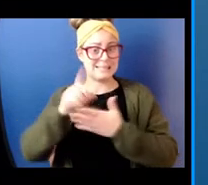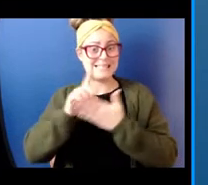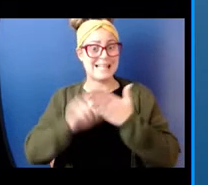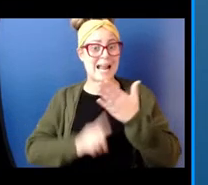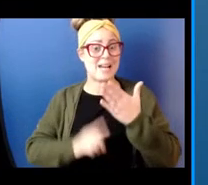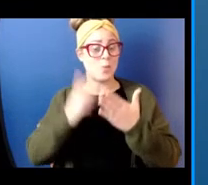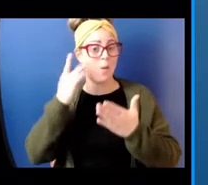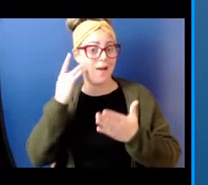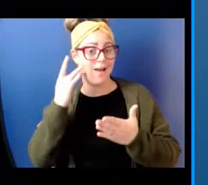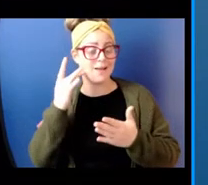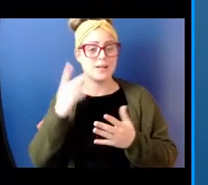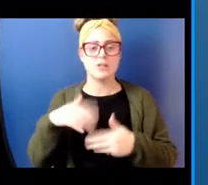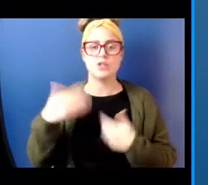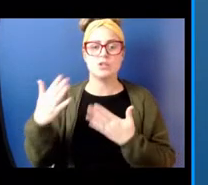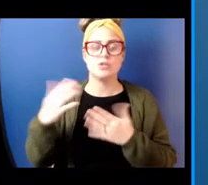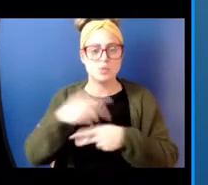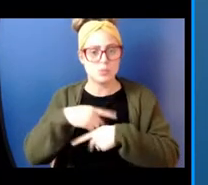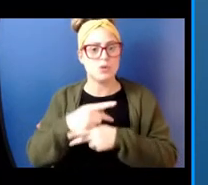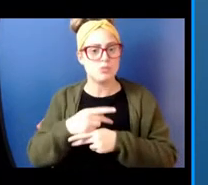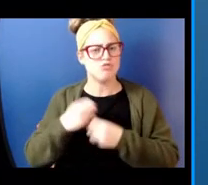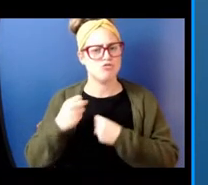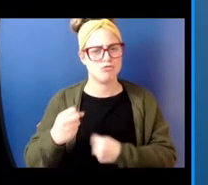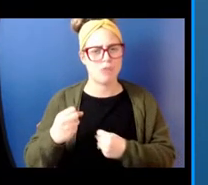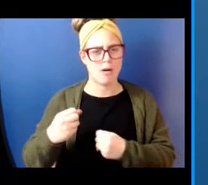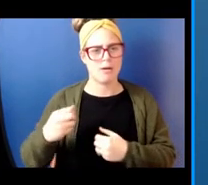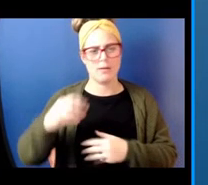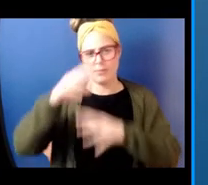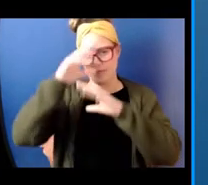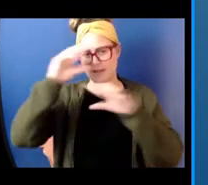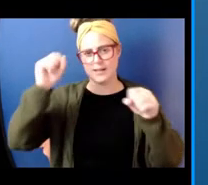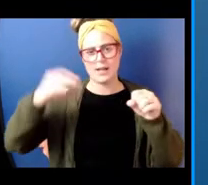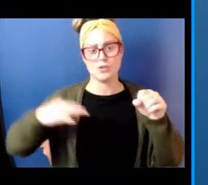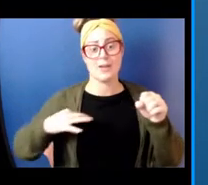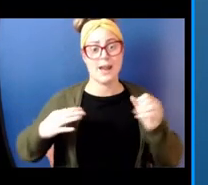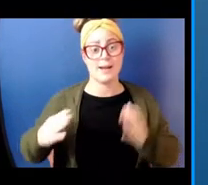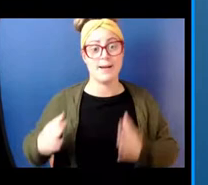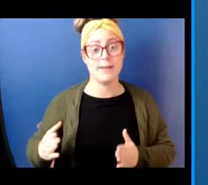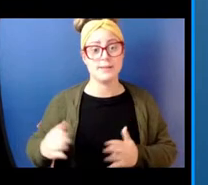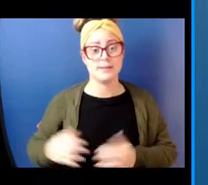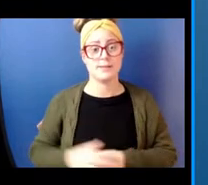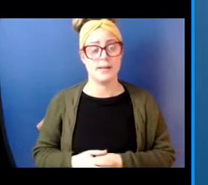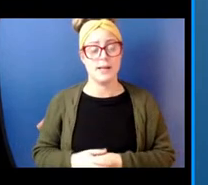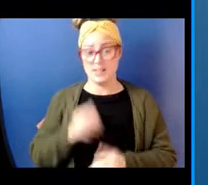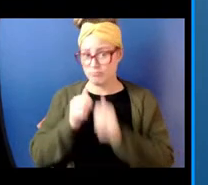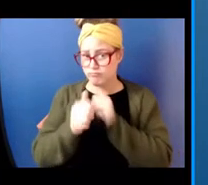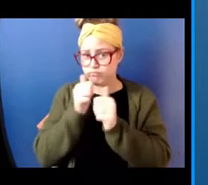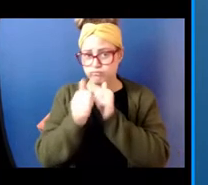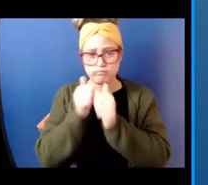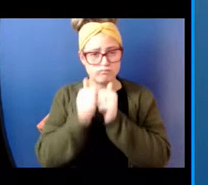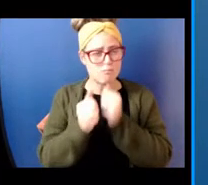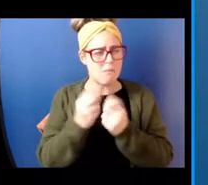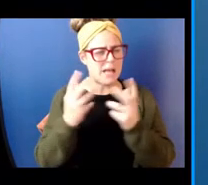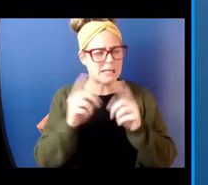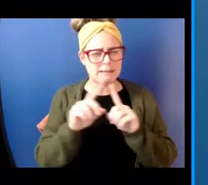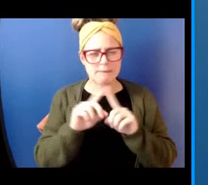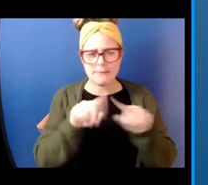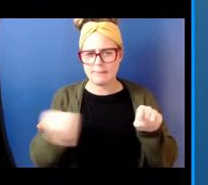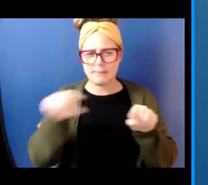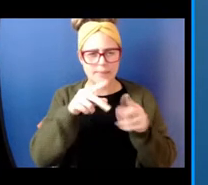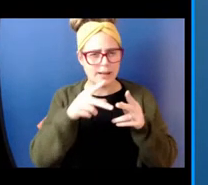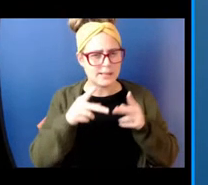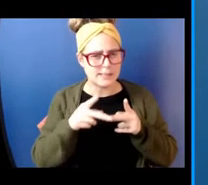strong presidential candidates who were able to compete in multiple places by